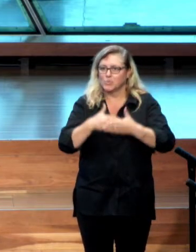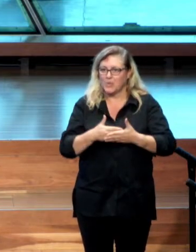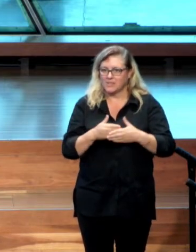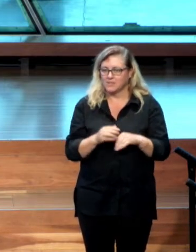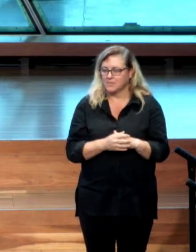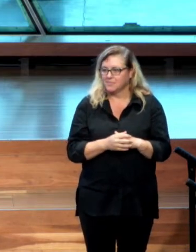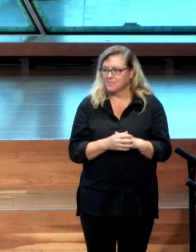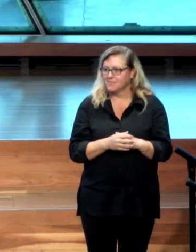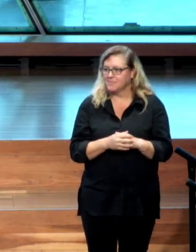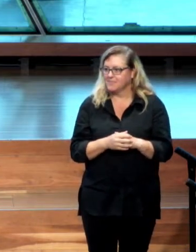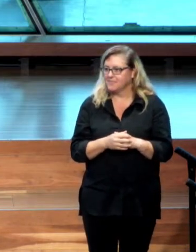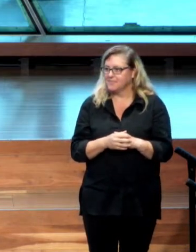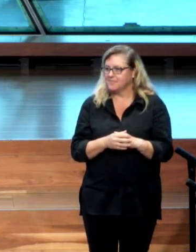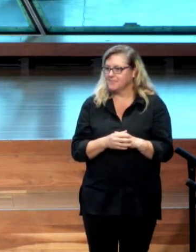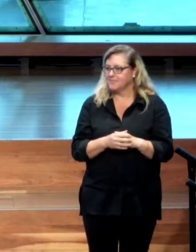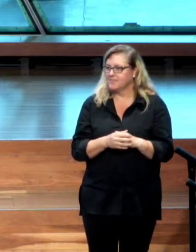I'd